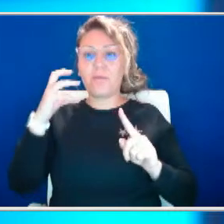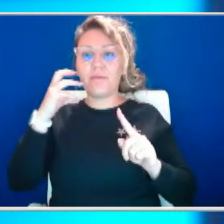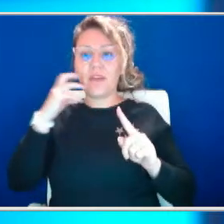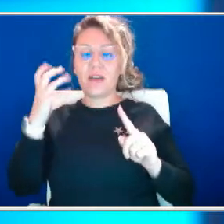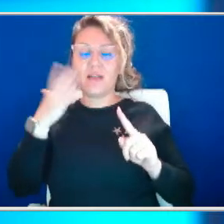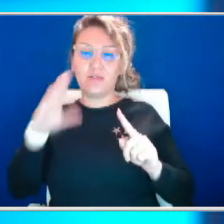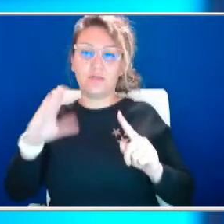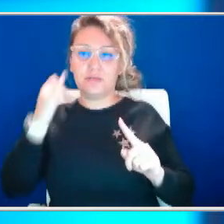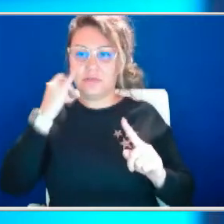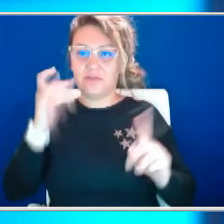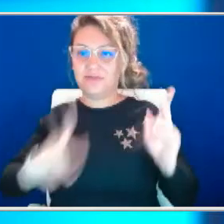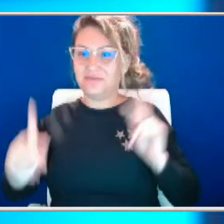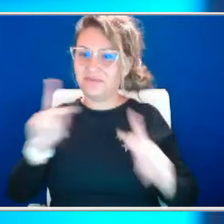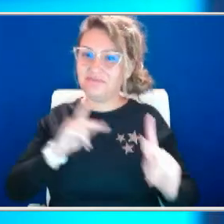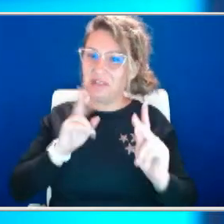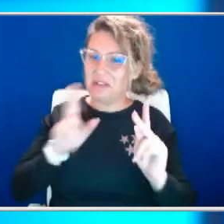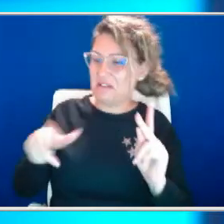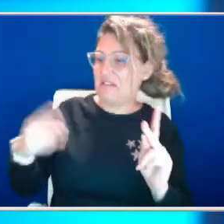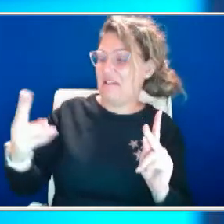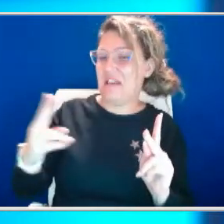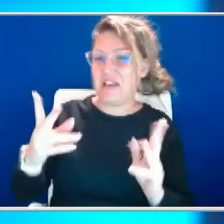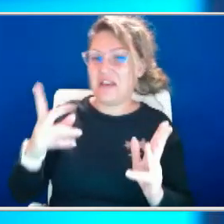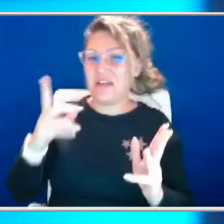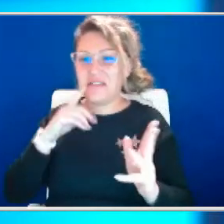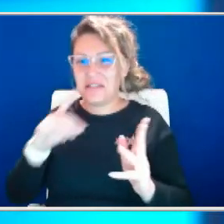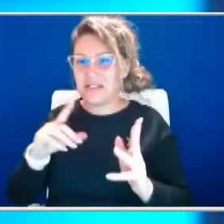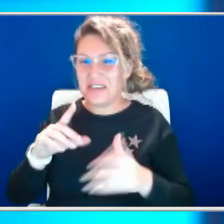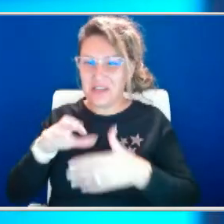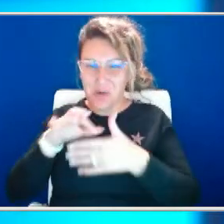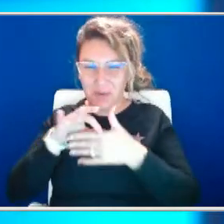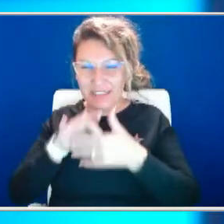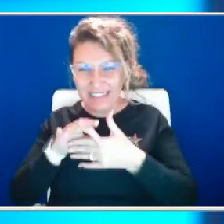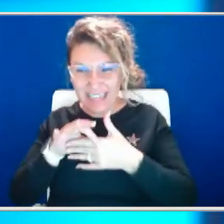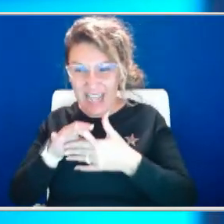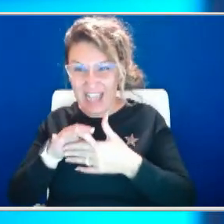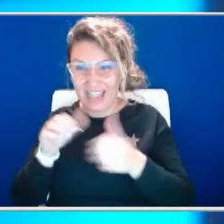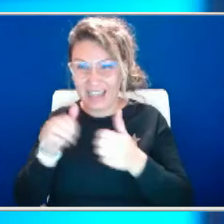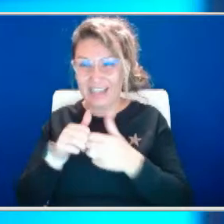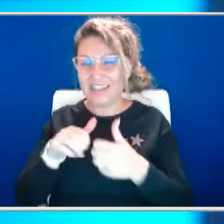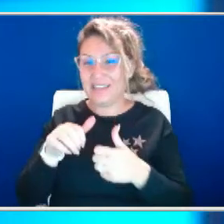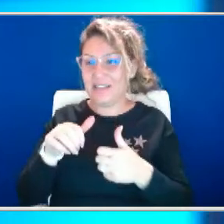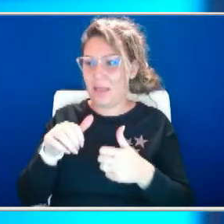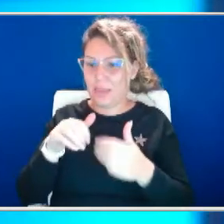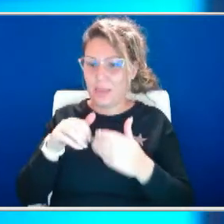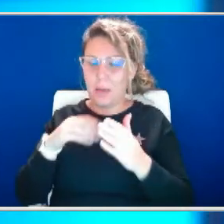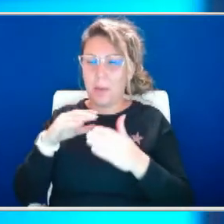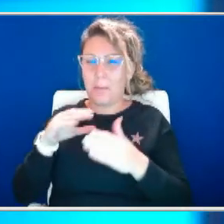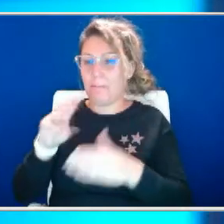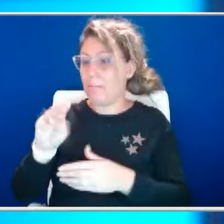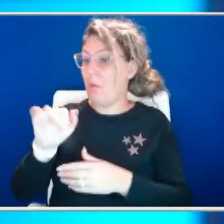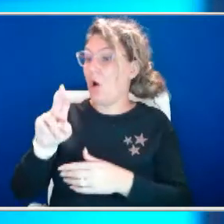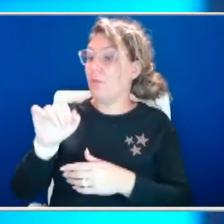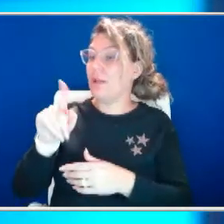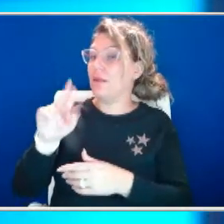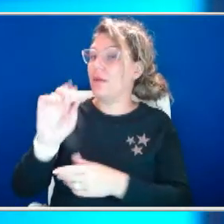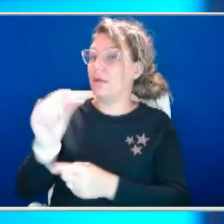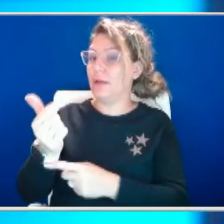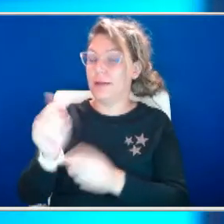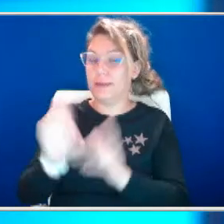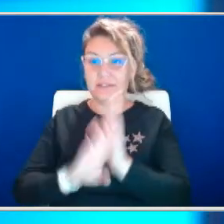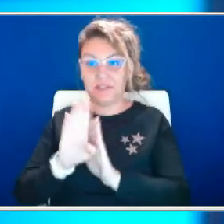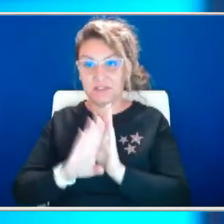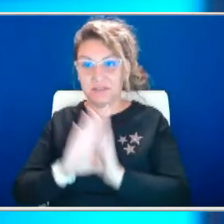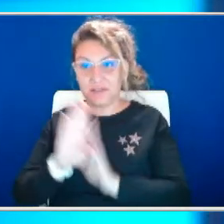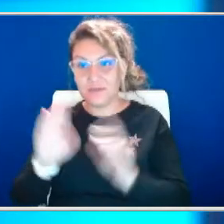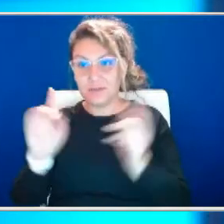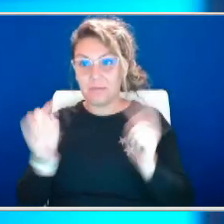into high grade, steaks, when you see that marbling in a steak, that's kind of what can happen with patients that develop this pain. Marbling, really good